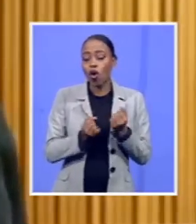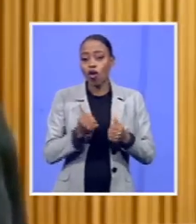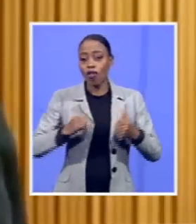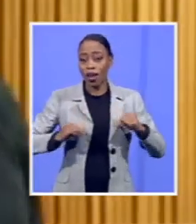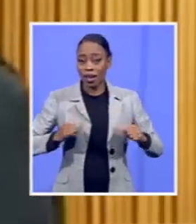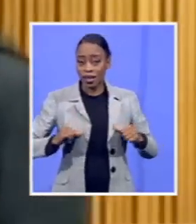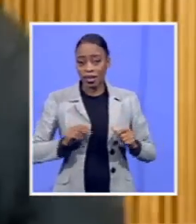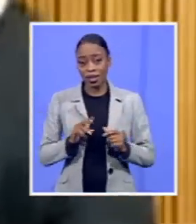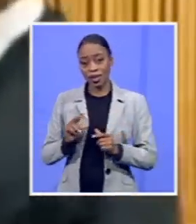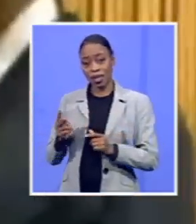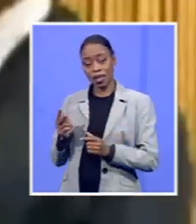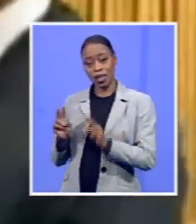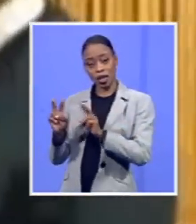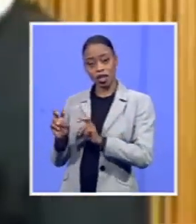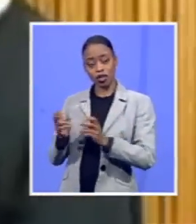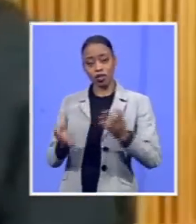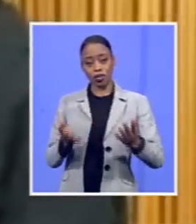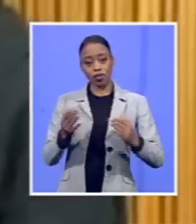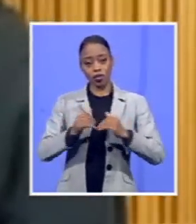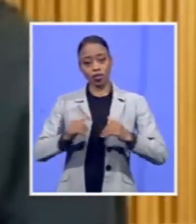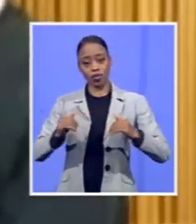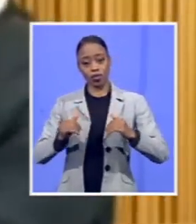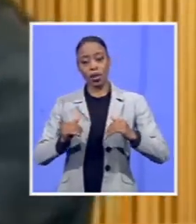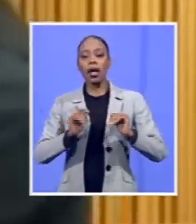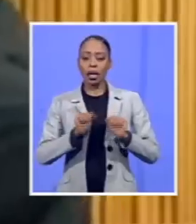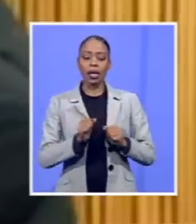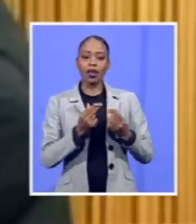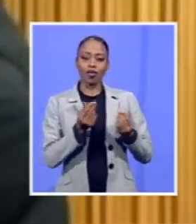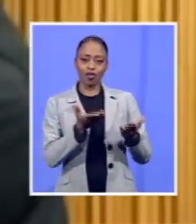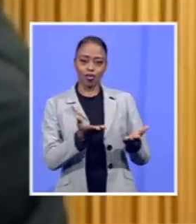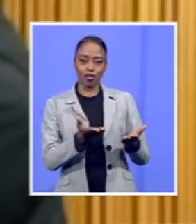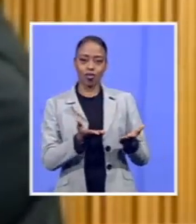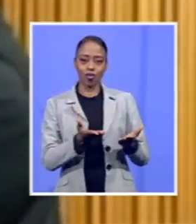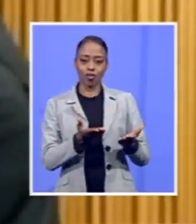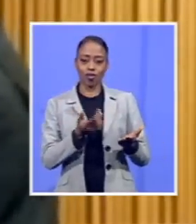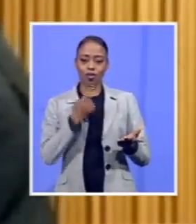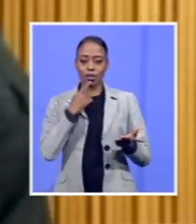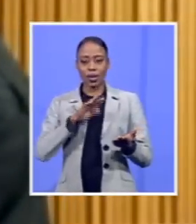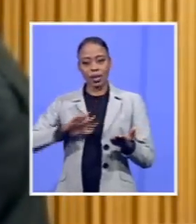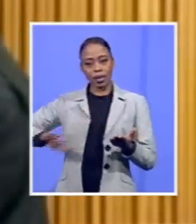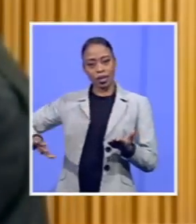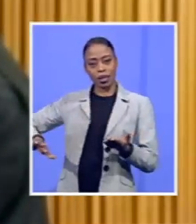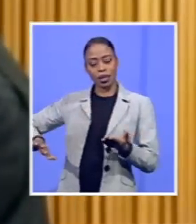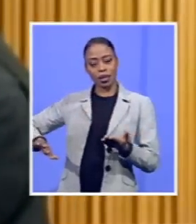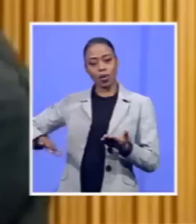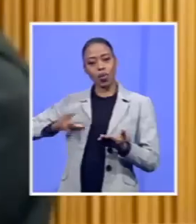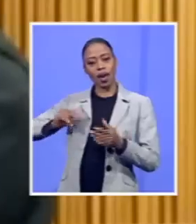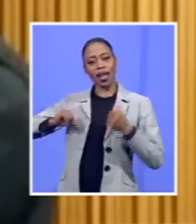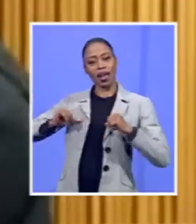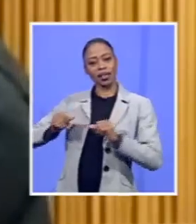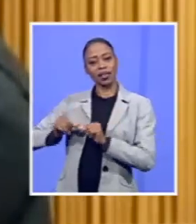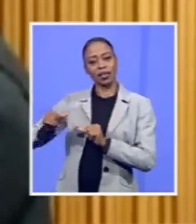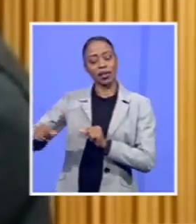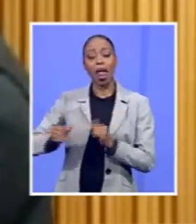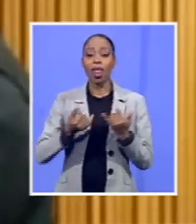and an issue. Yes, but that's exactly what I'm doing. I'm saying let's forget about res judicata, which is about causes of action. Let's talk